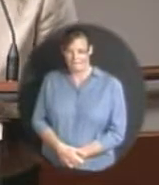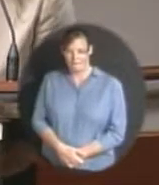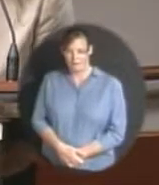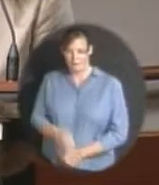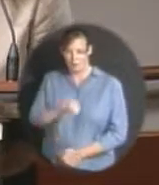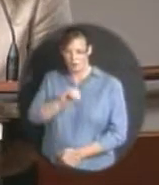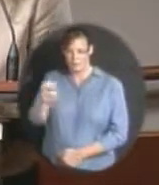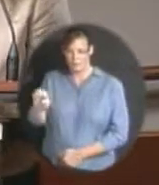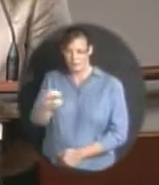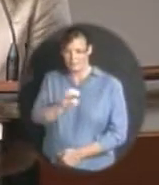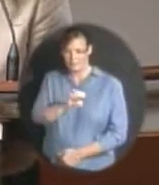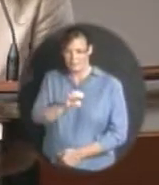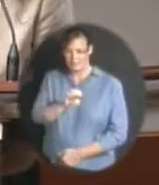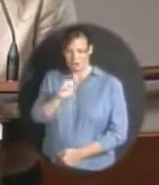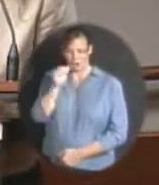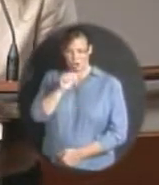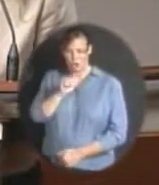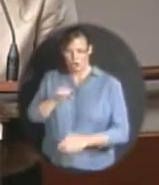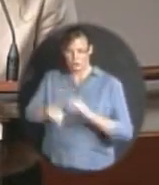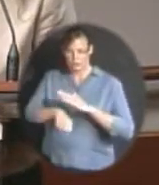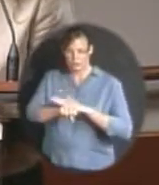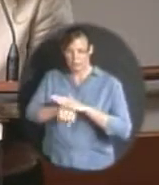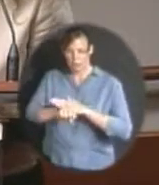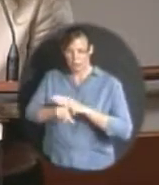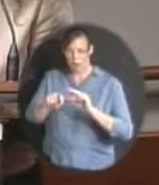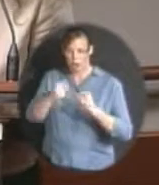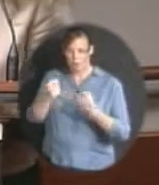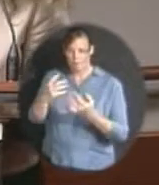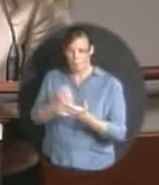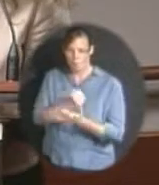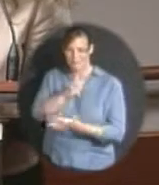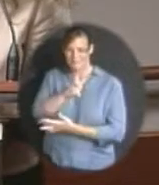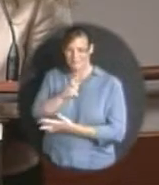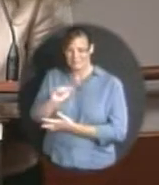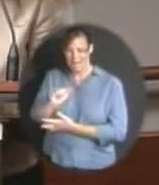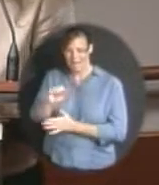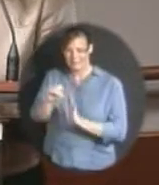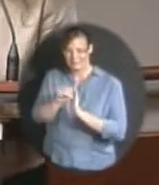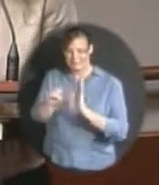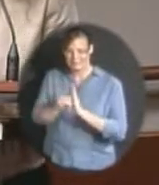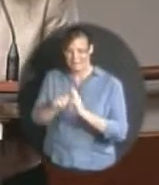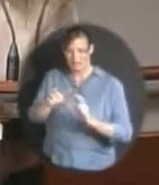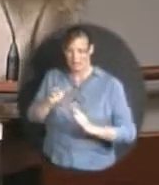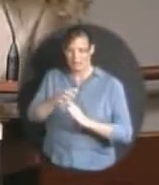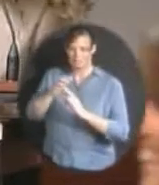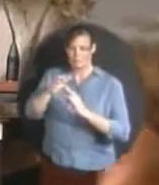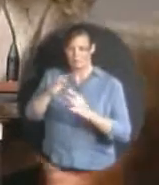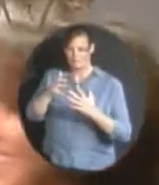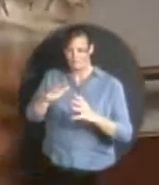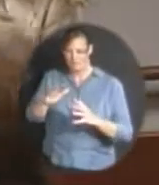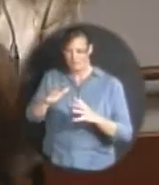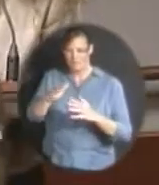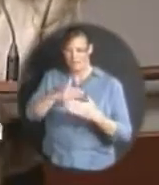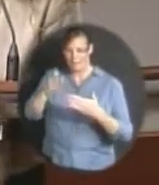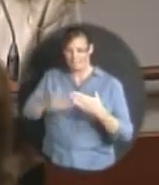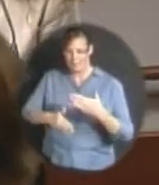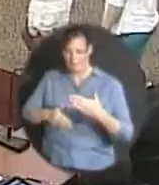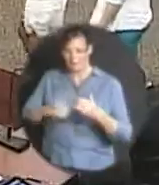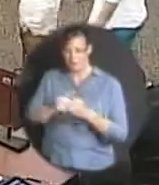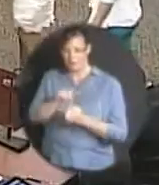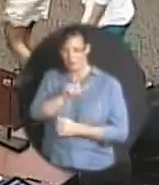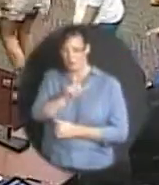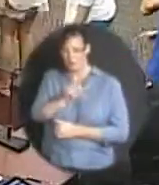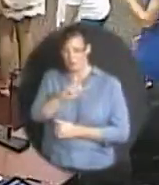The Olathe East girls soccer team won the 6A state championship in late spring. They finished their season undefeated with a